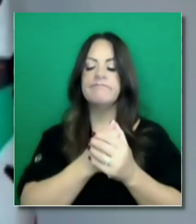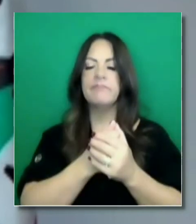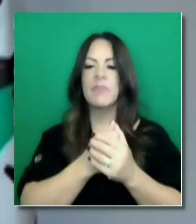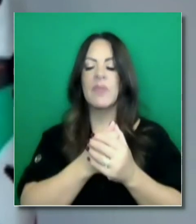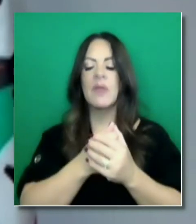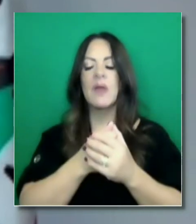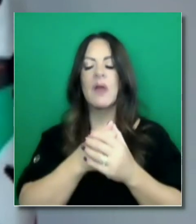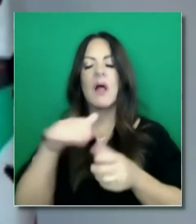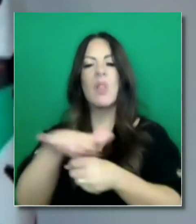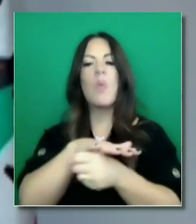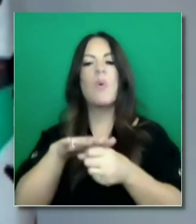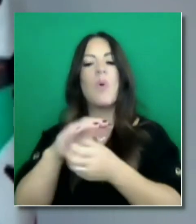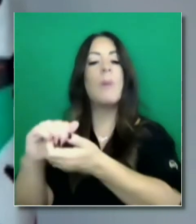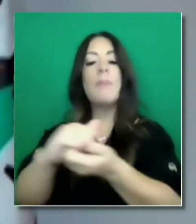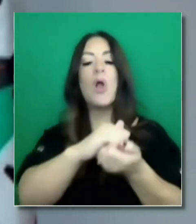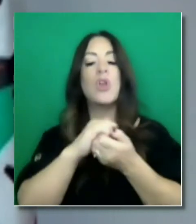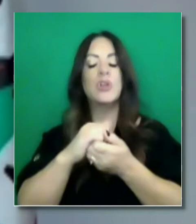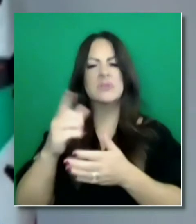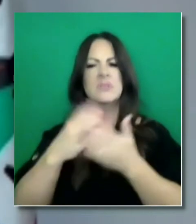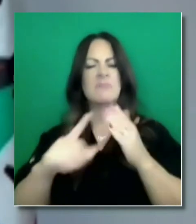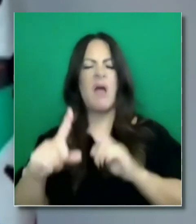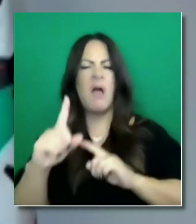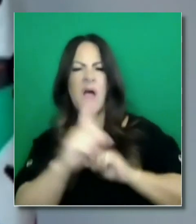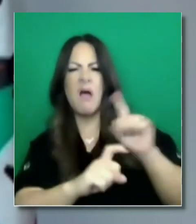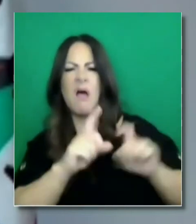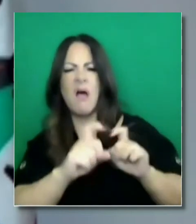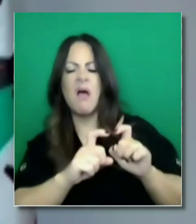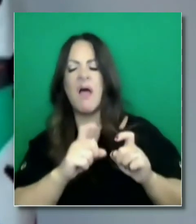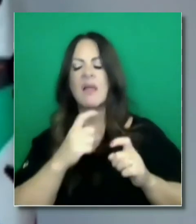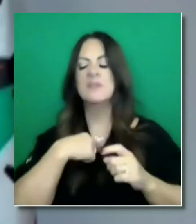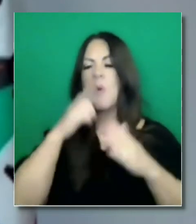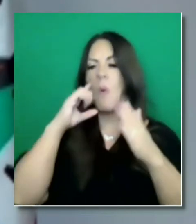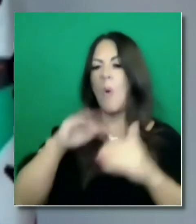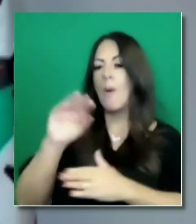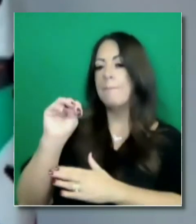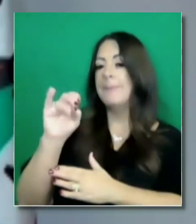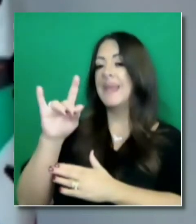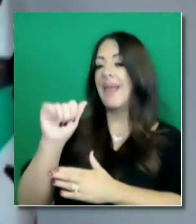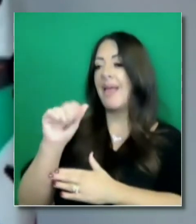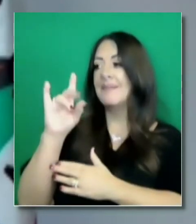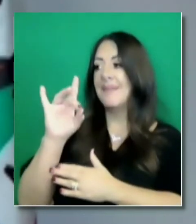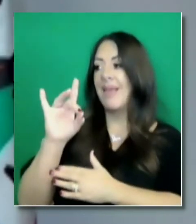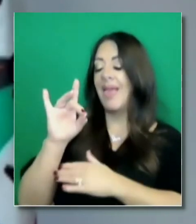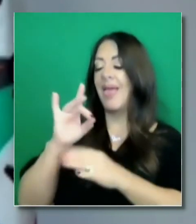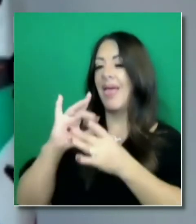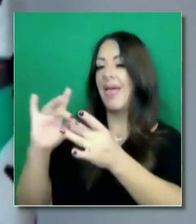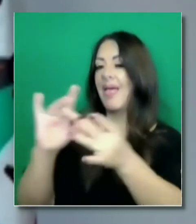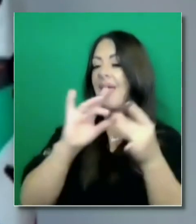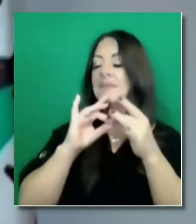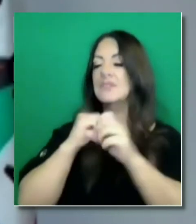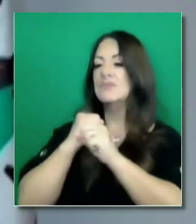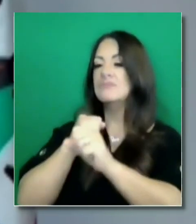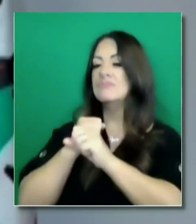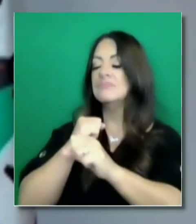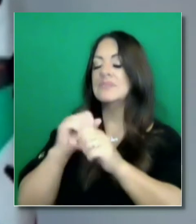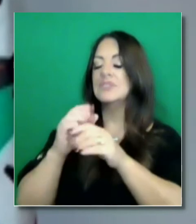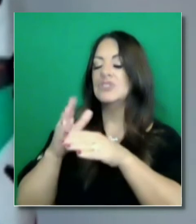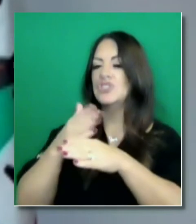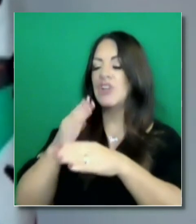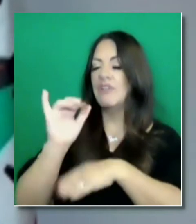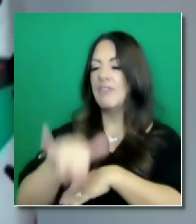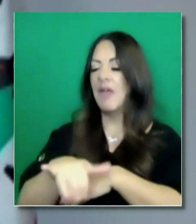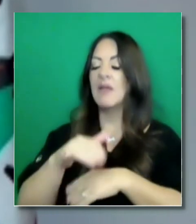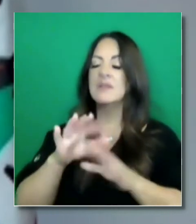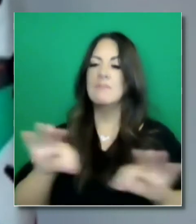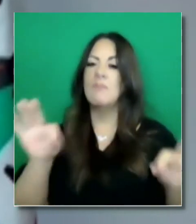partners where questions have been raised. I think the media has picked up on some of these issues already and working hard to make sure that